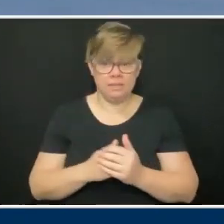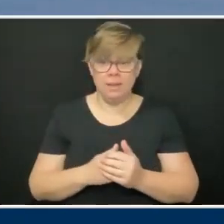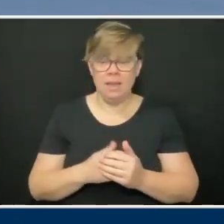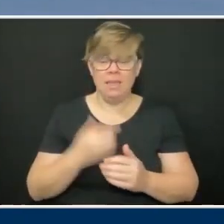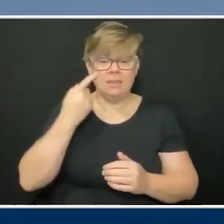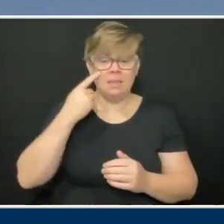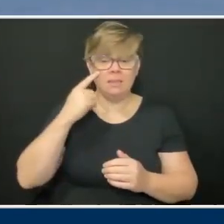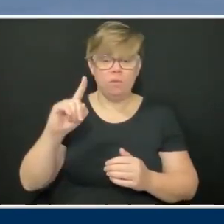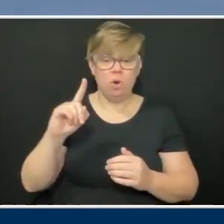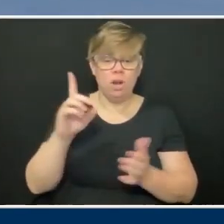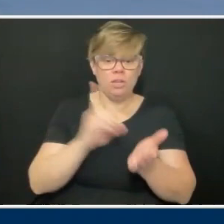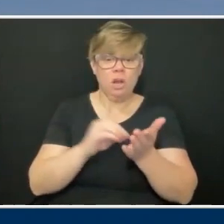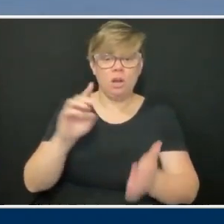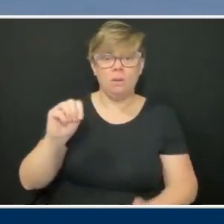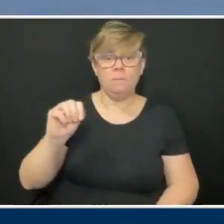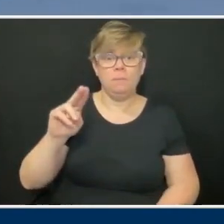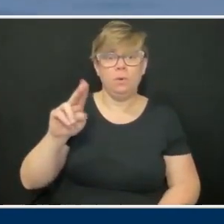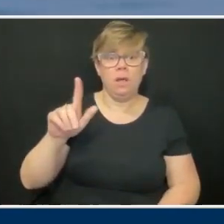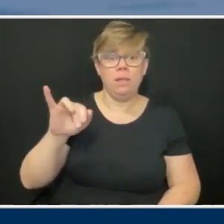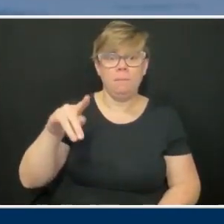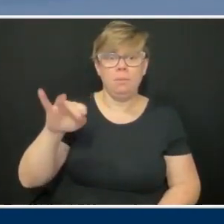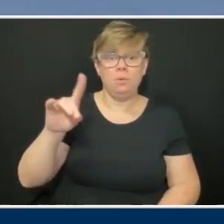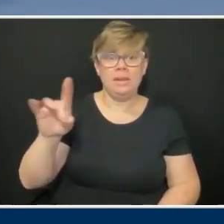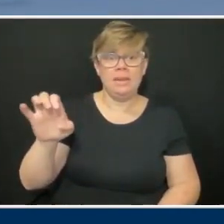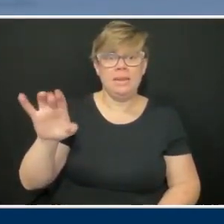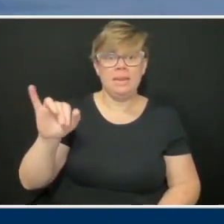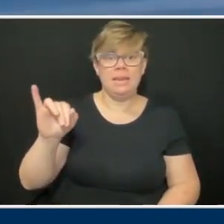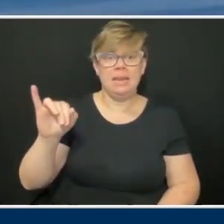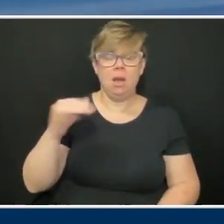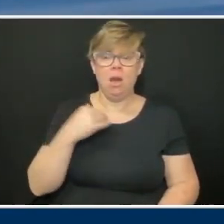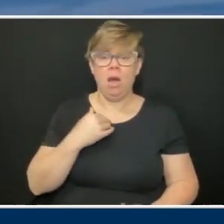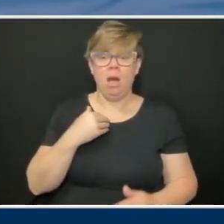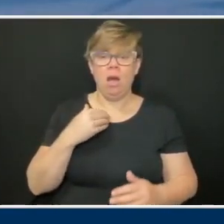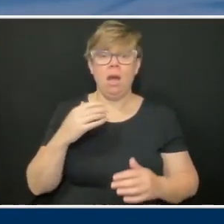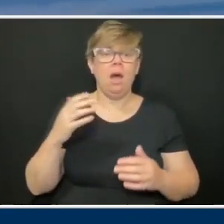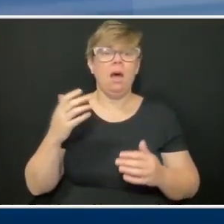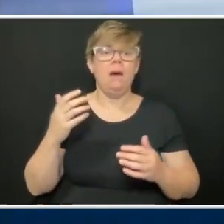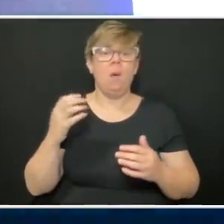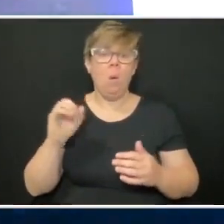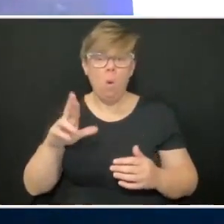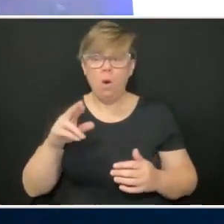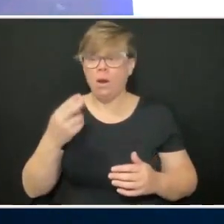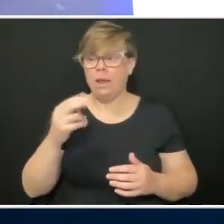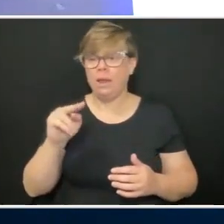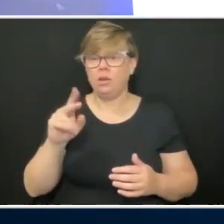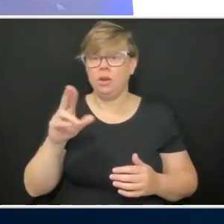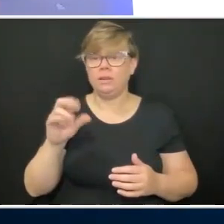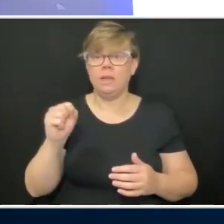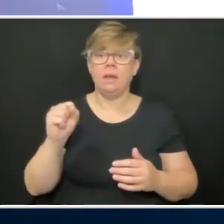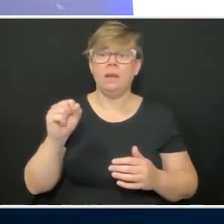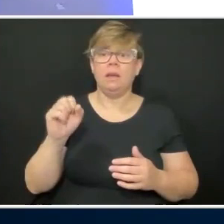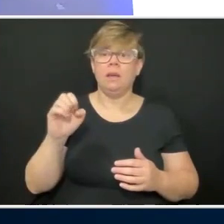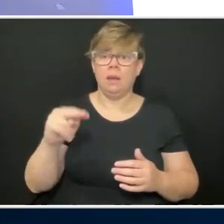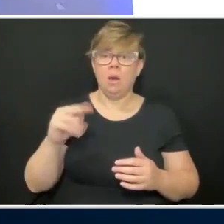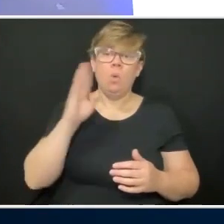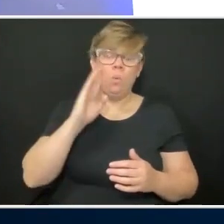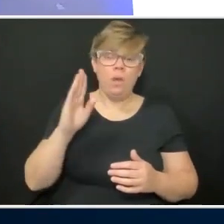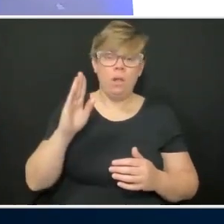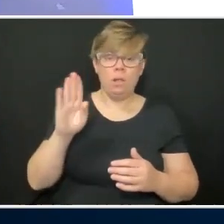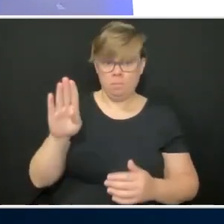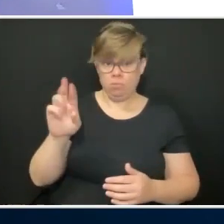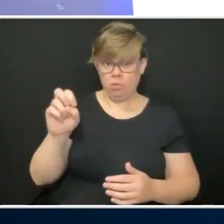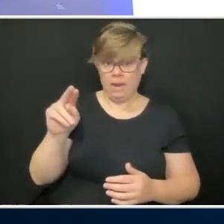Dr. Molapudi or Dr. Hendrickson, our Children's Mercy team. Will Brendon still have kidney issues or risk of UTIs with his